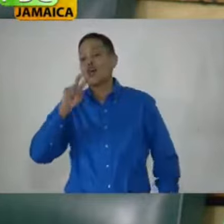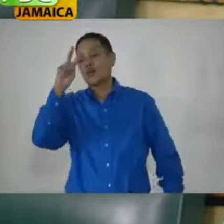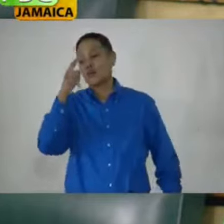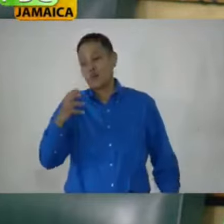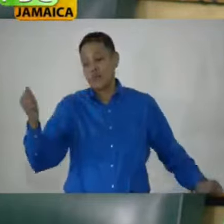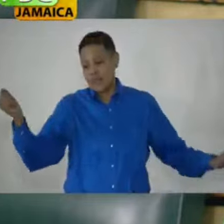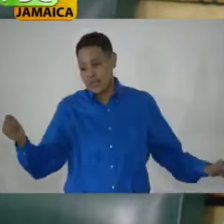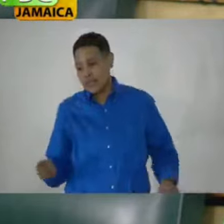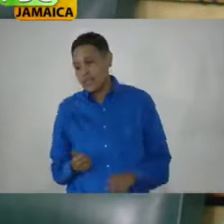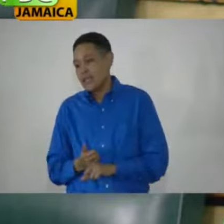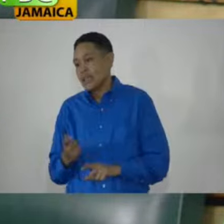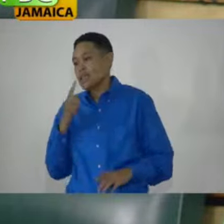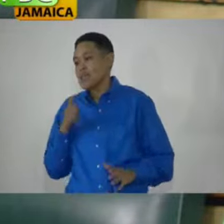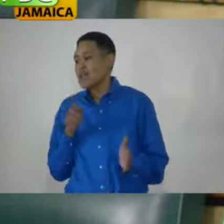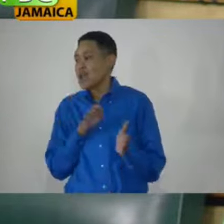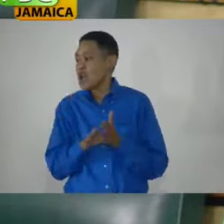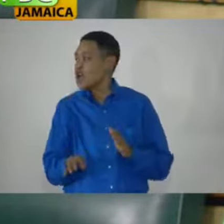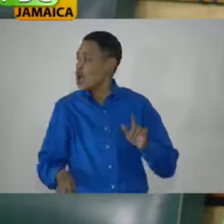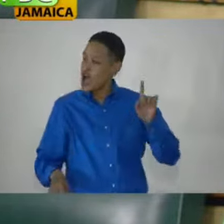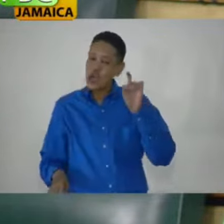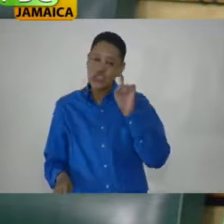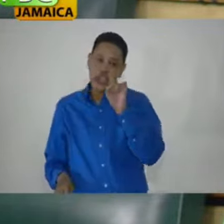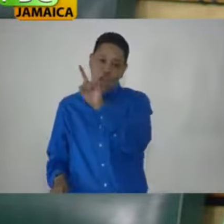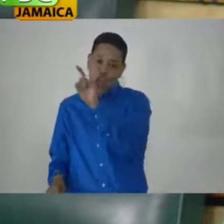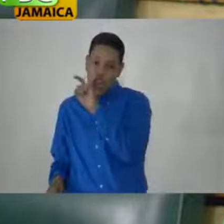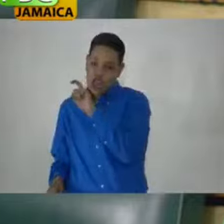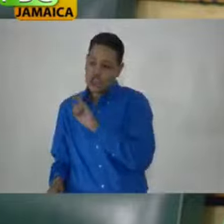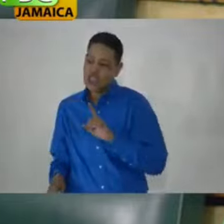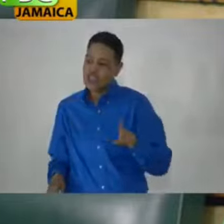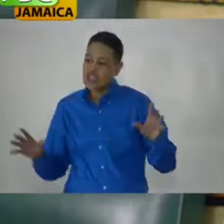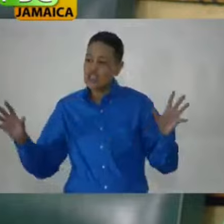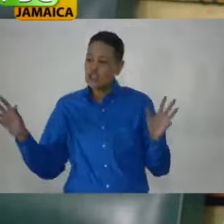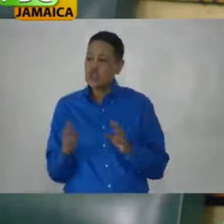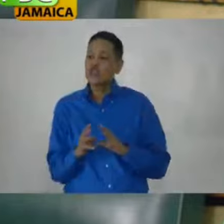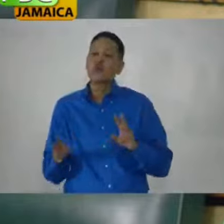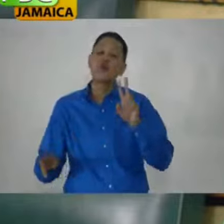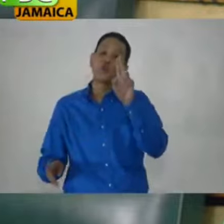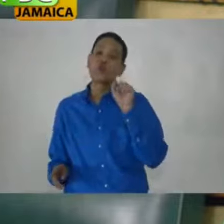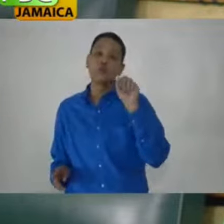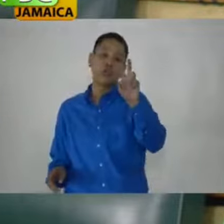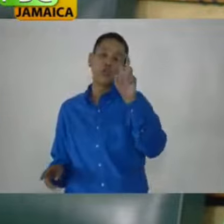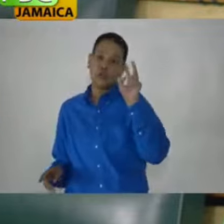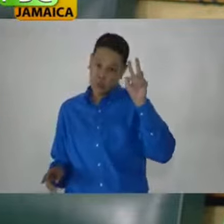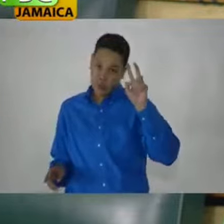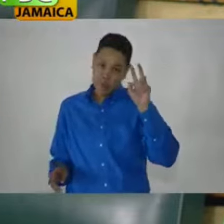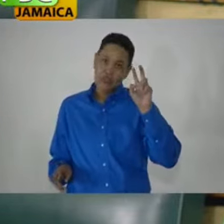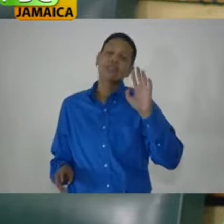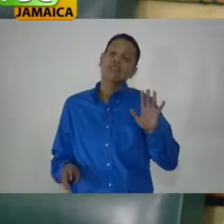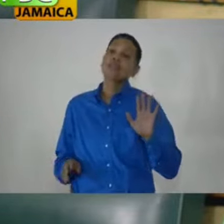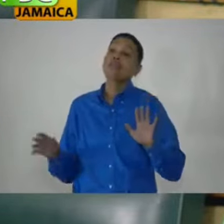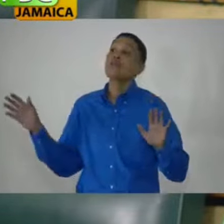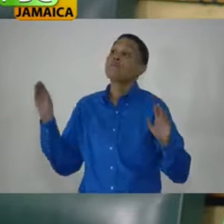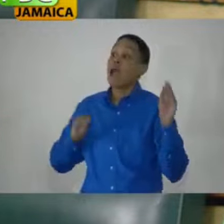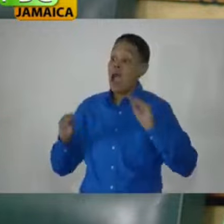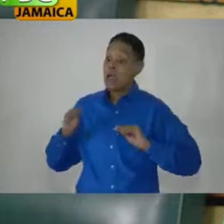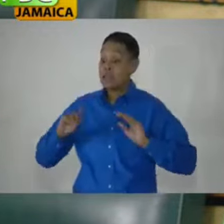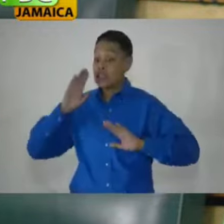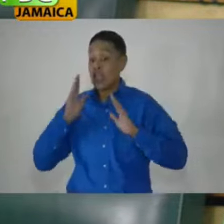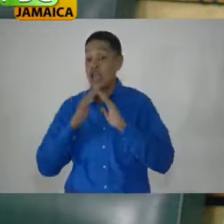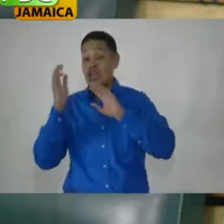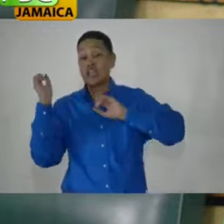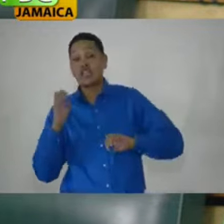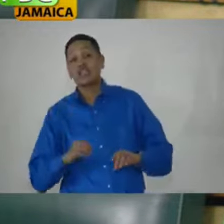items and they cost $100 each. That's a total of US $200. Packaged and